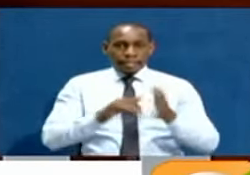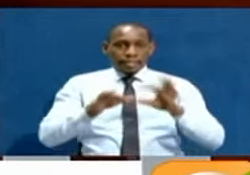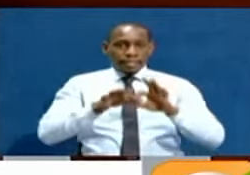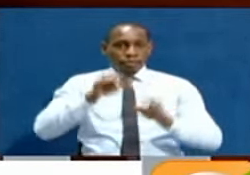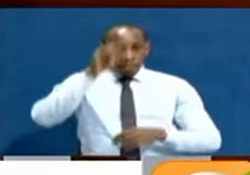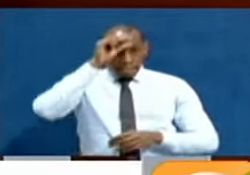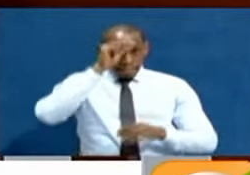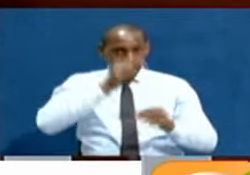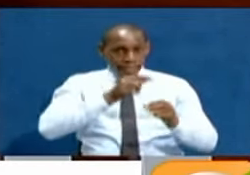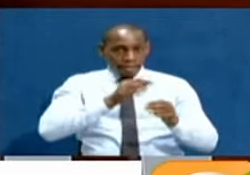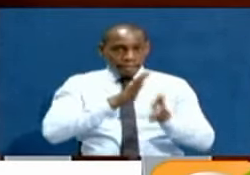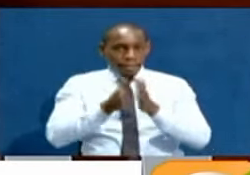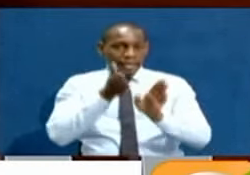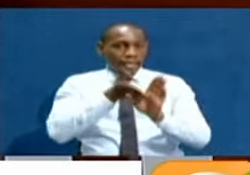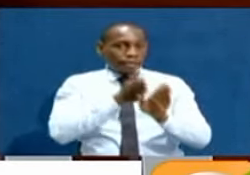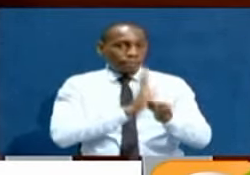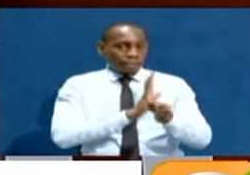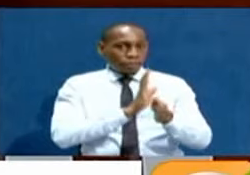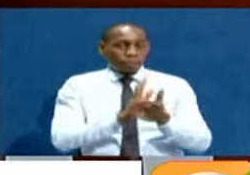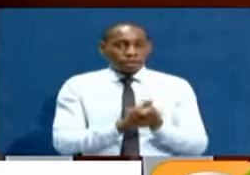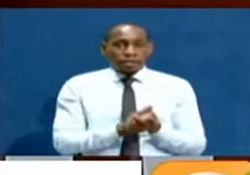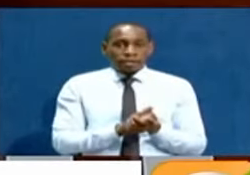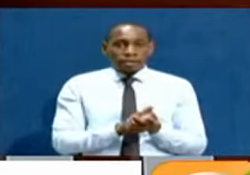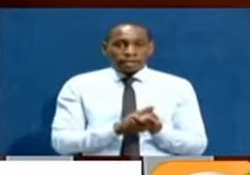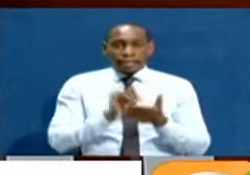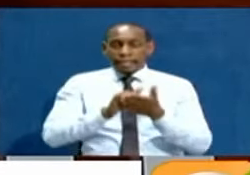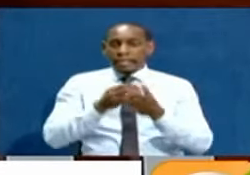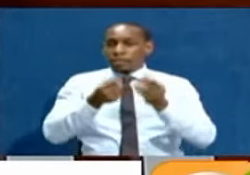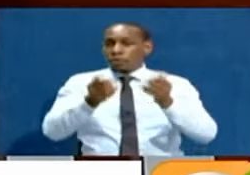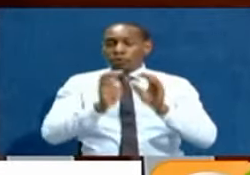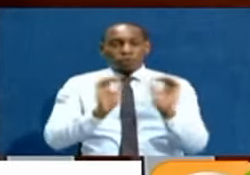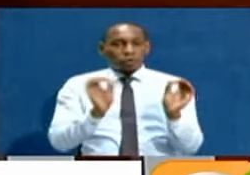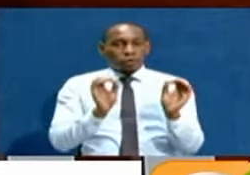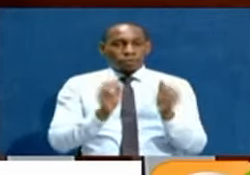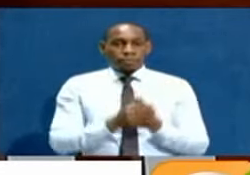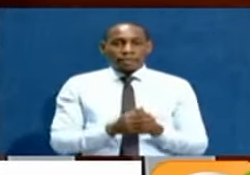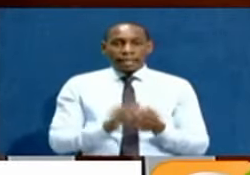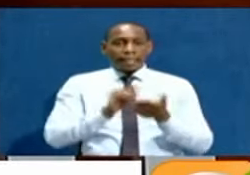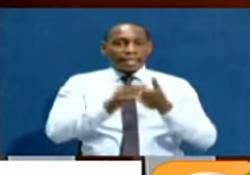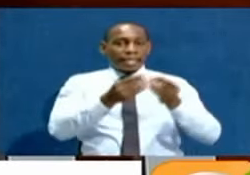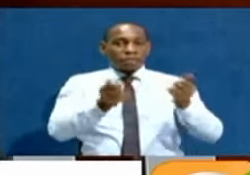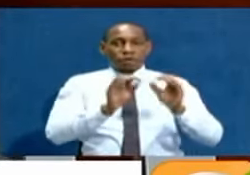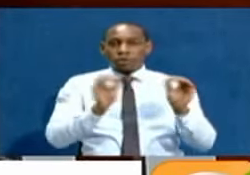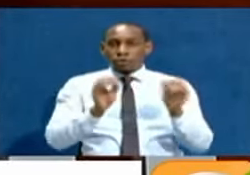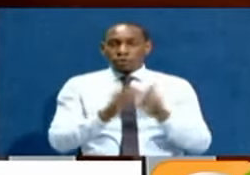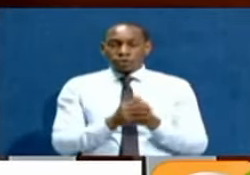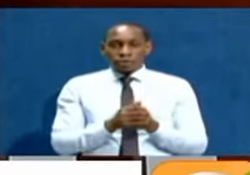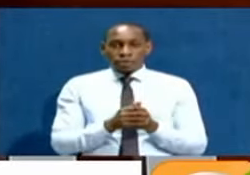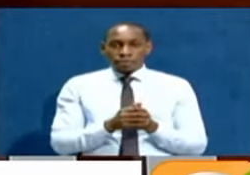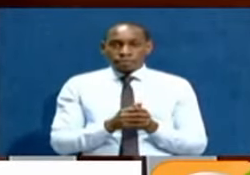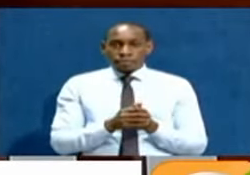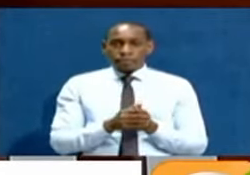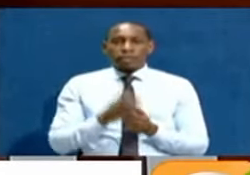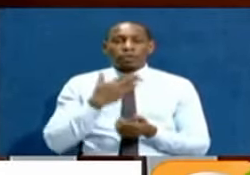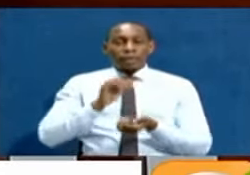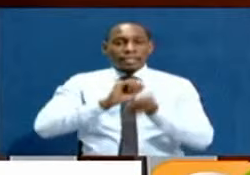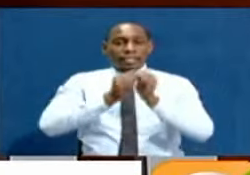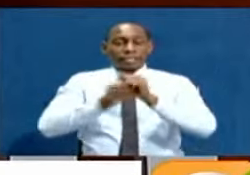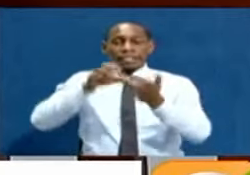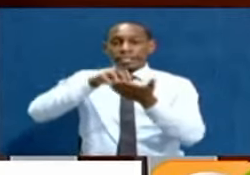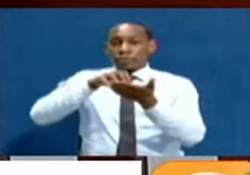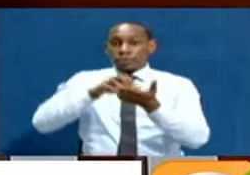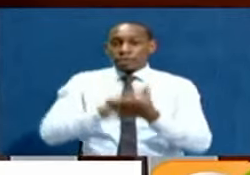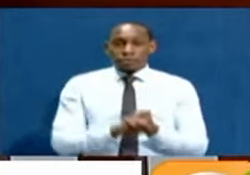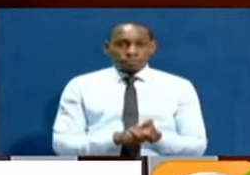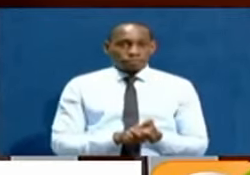bill has been withdrawn for now. It's not the answer anymore. It's not the answer. The whole aviation world has changed dramatically.